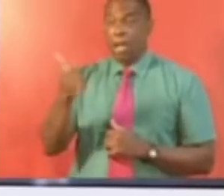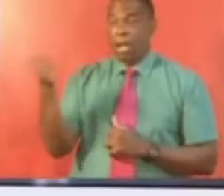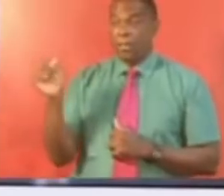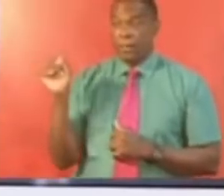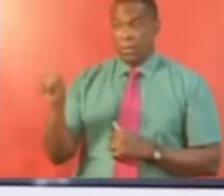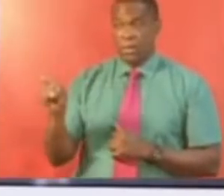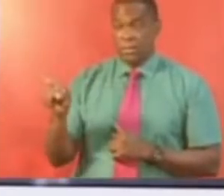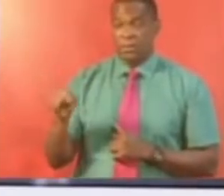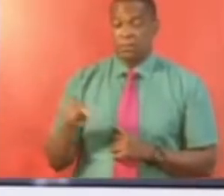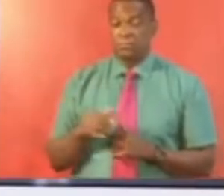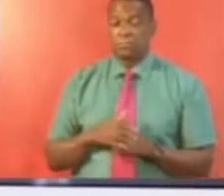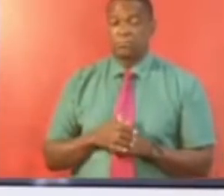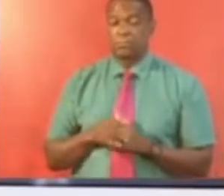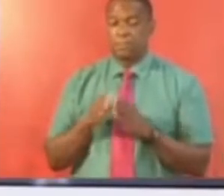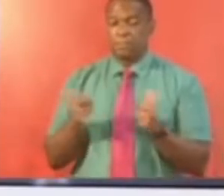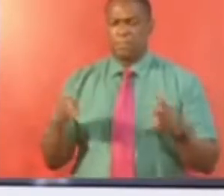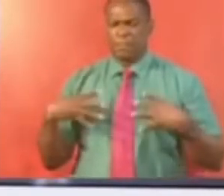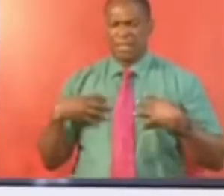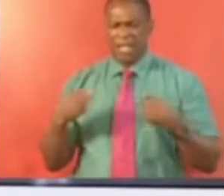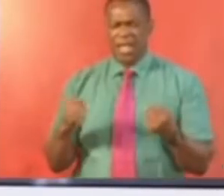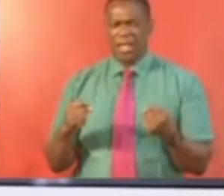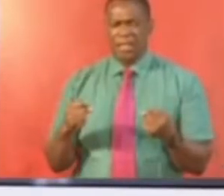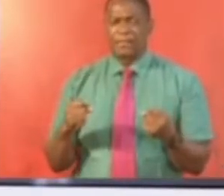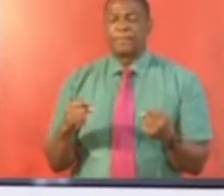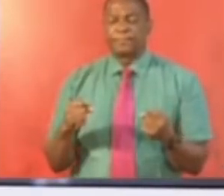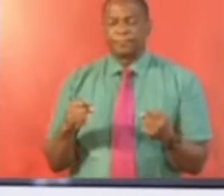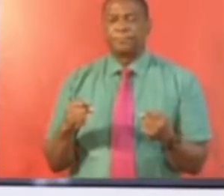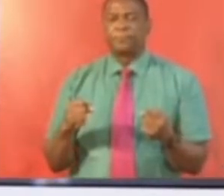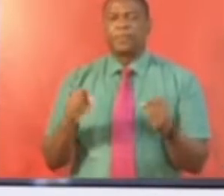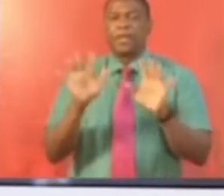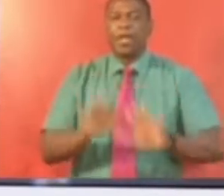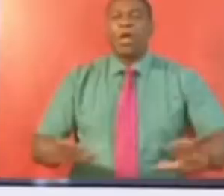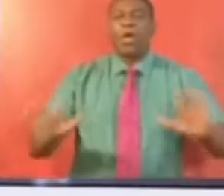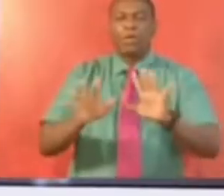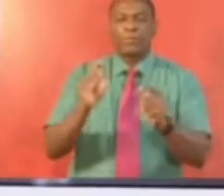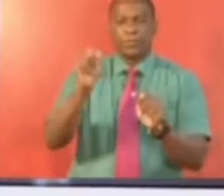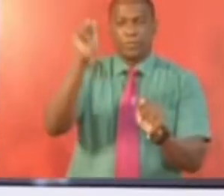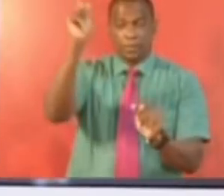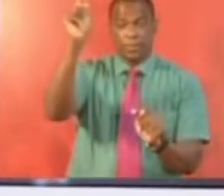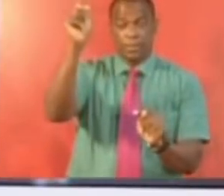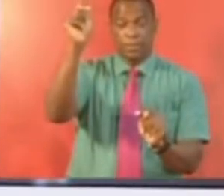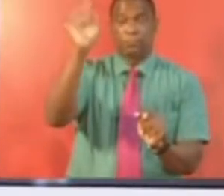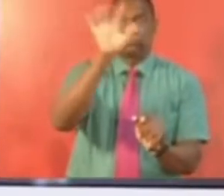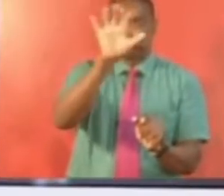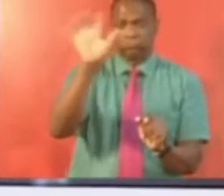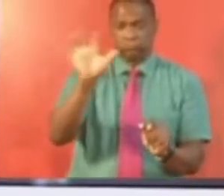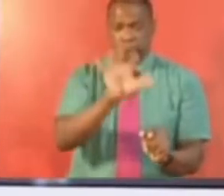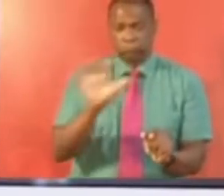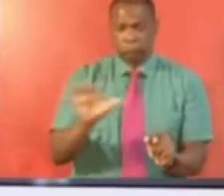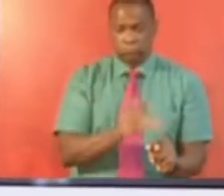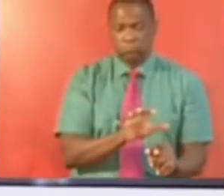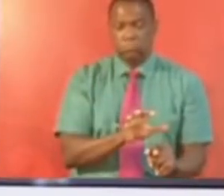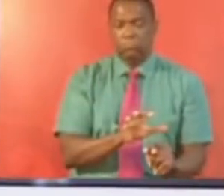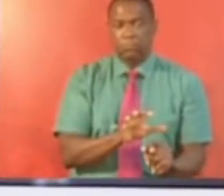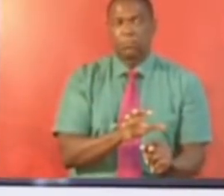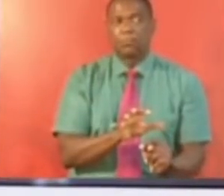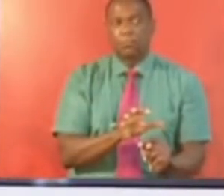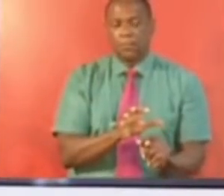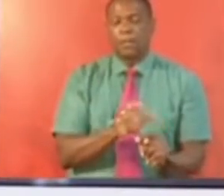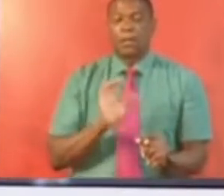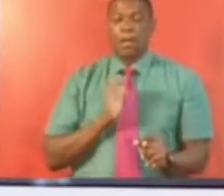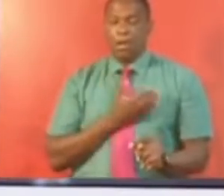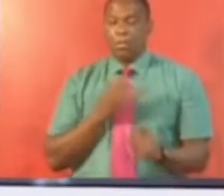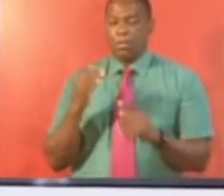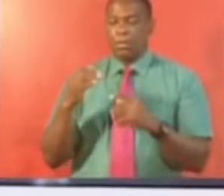what has happened, and across the board in all counties, the Public Health Inspectorate, together with our M&E officers, have been visiting